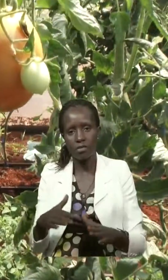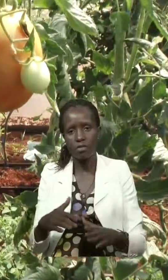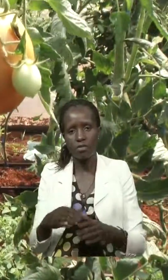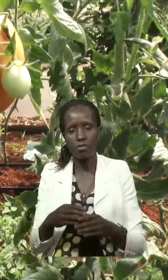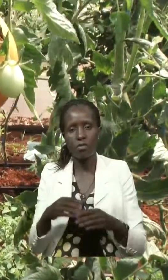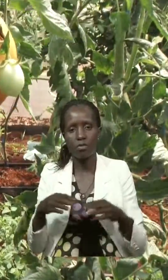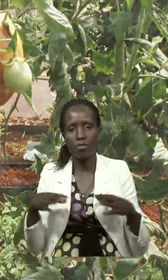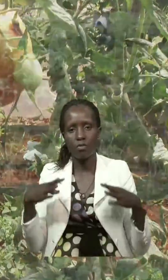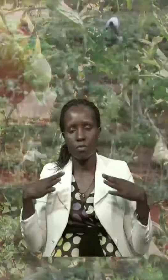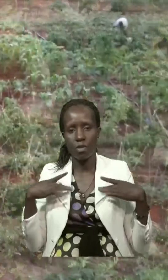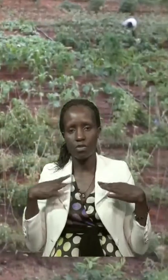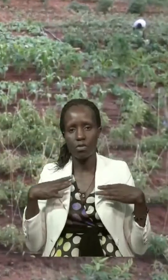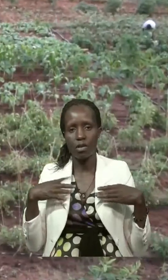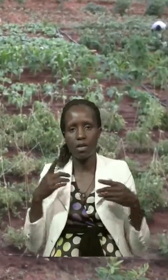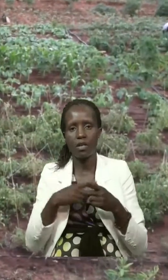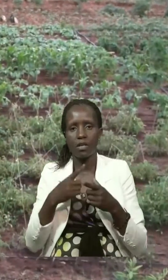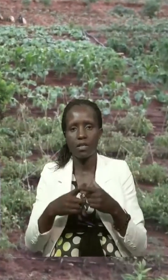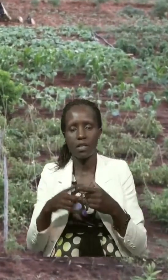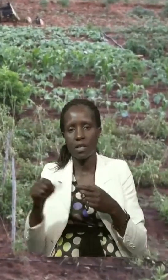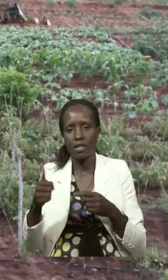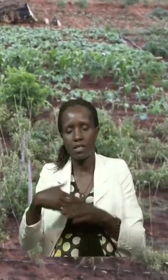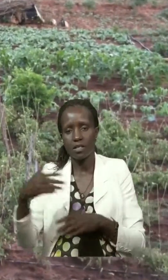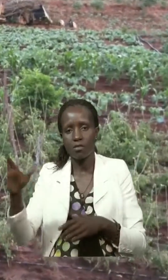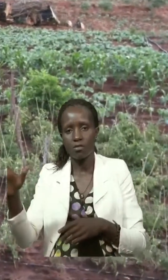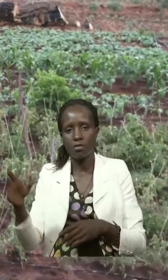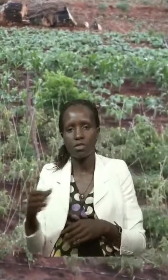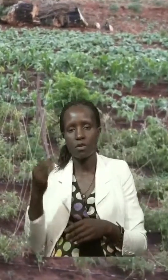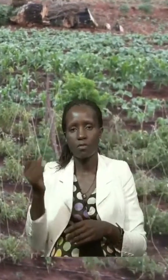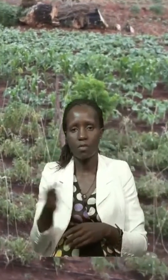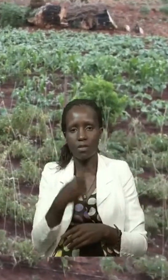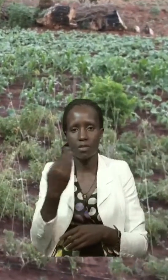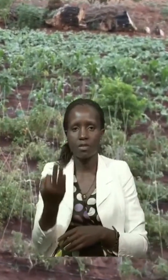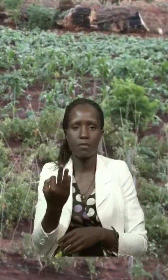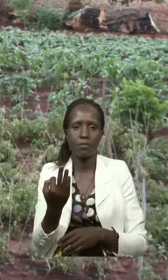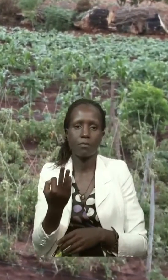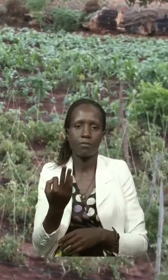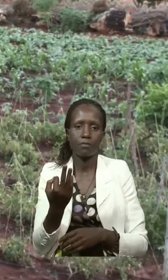mature, while it takes a minimum of 3 months for those grown outdoors.